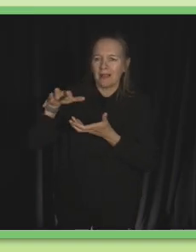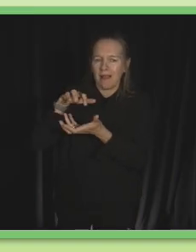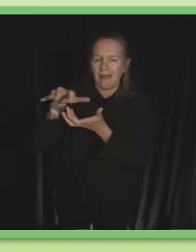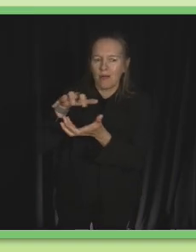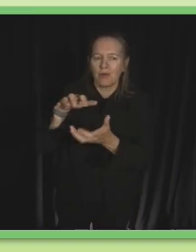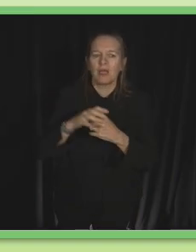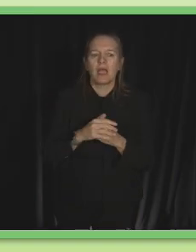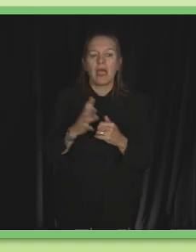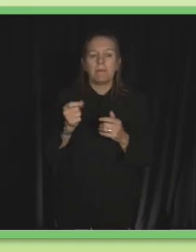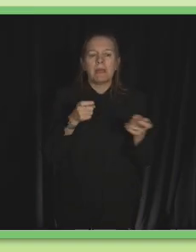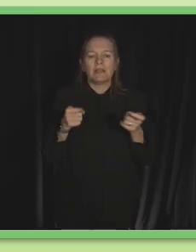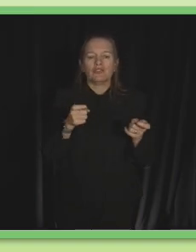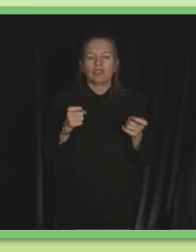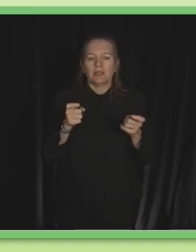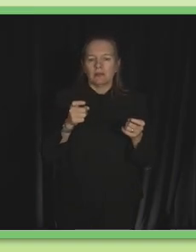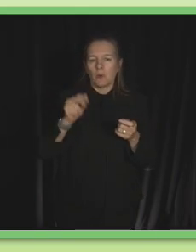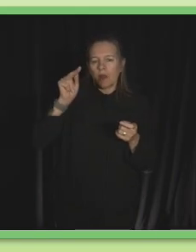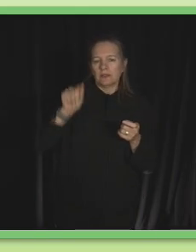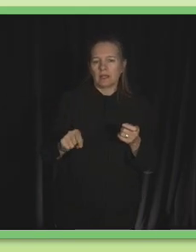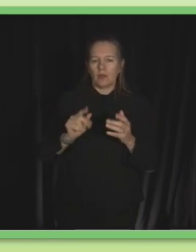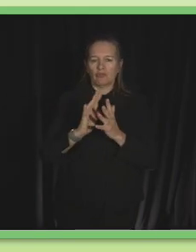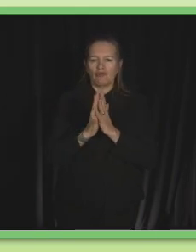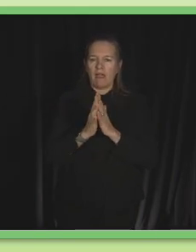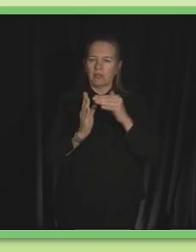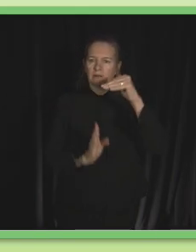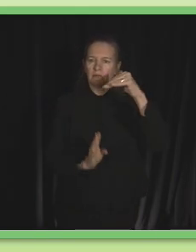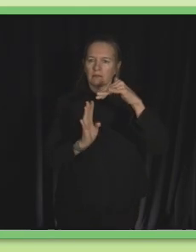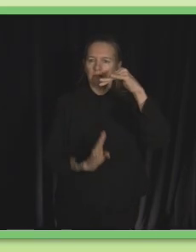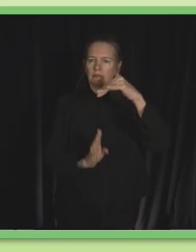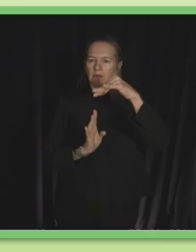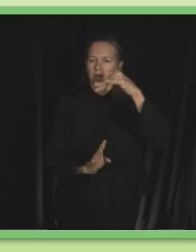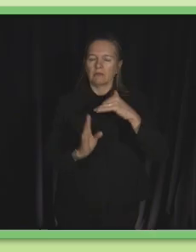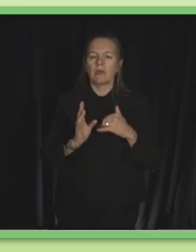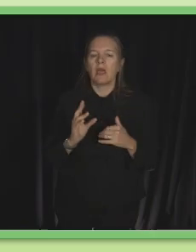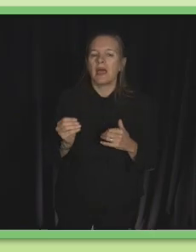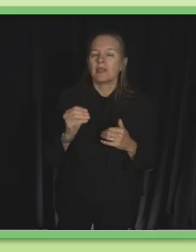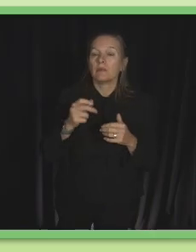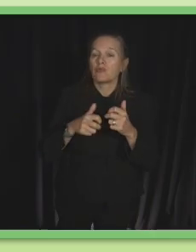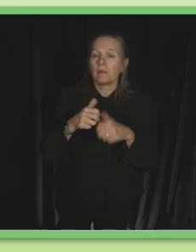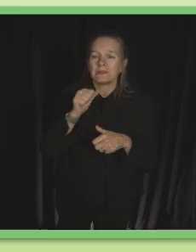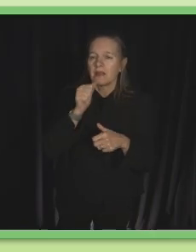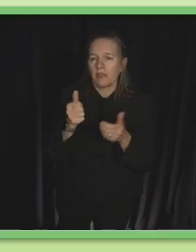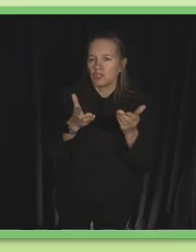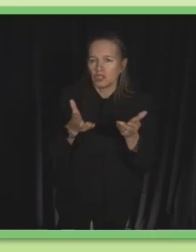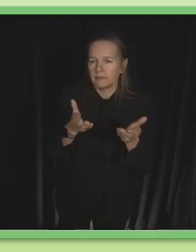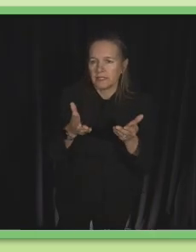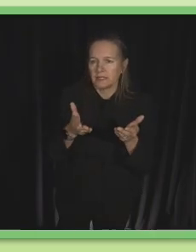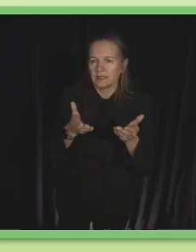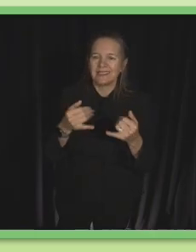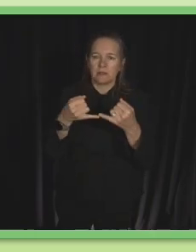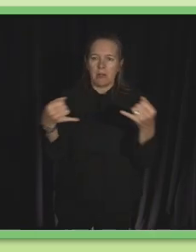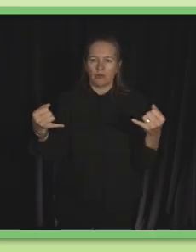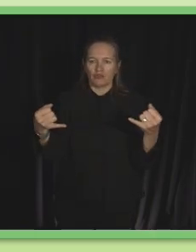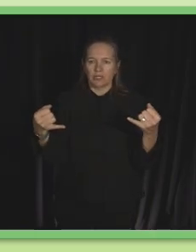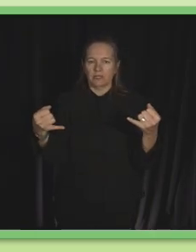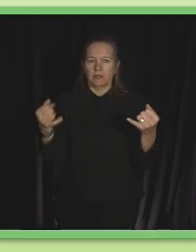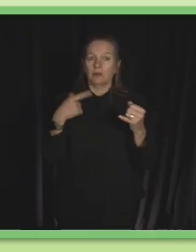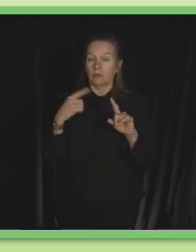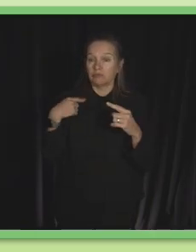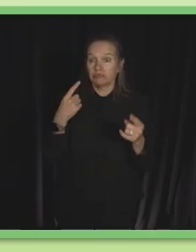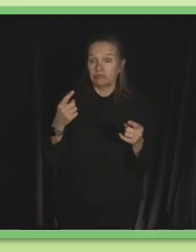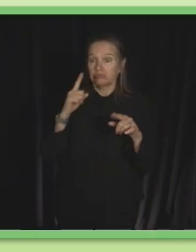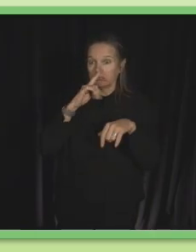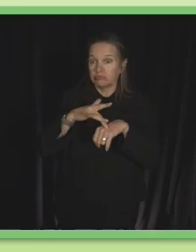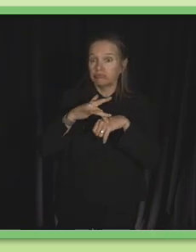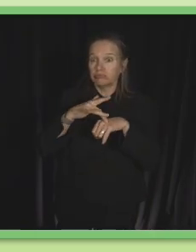or multi-cluster setups. The problem isn't the service, it's the boundary. We've been hyper-focused on services. The